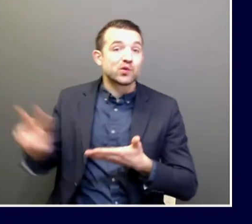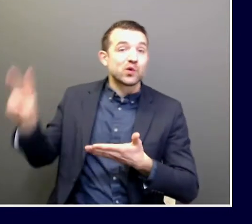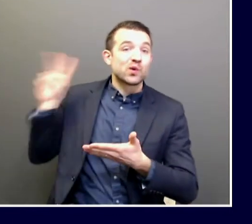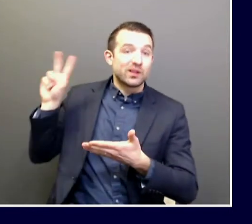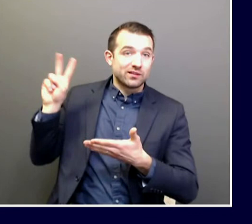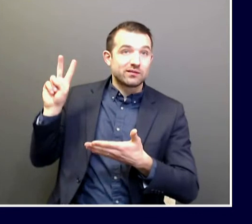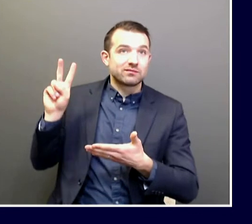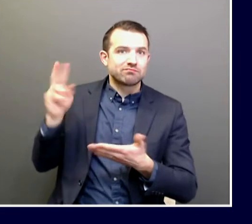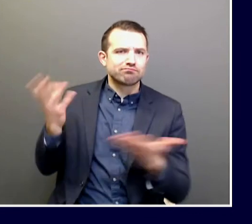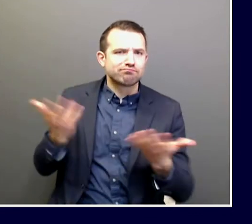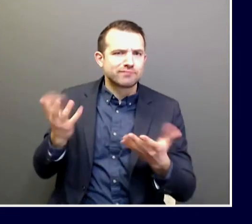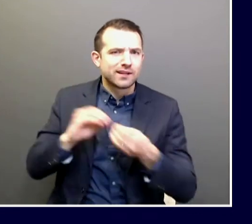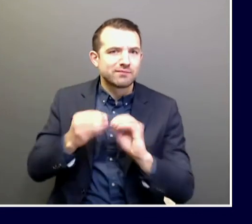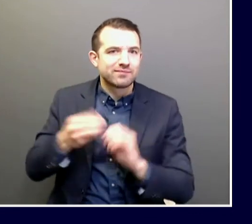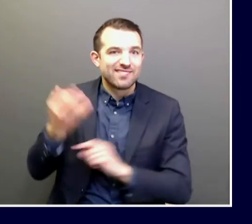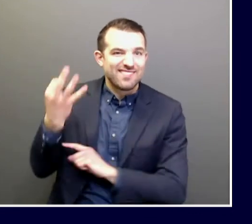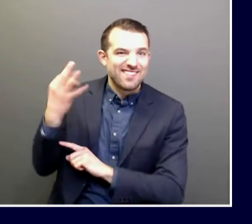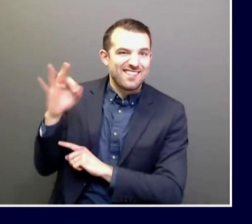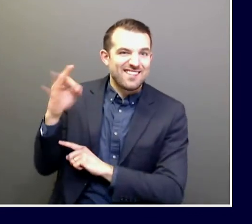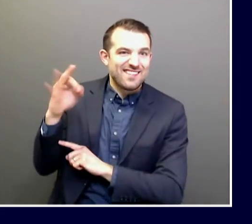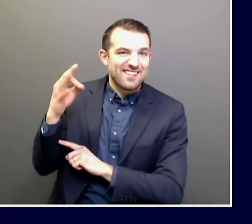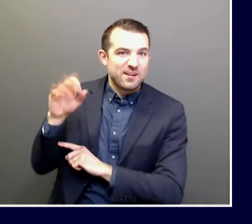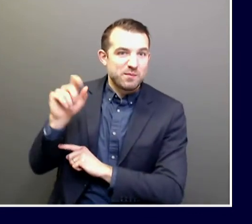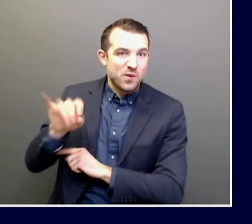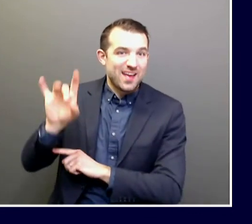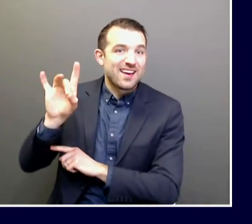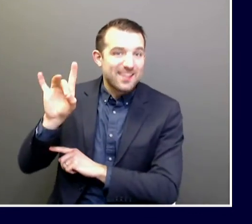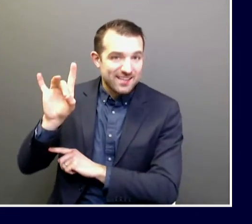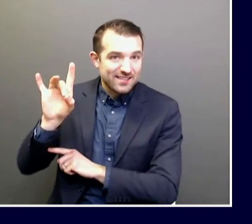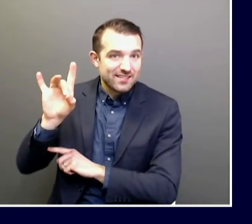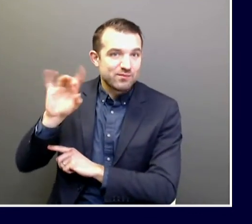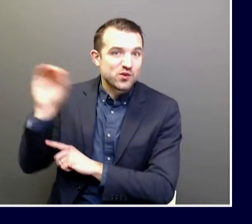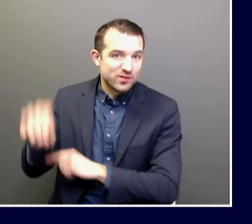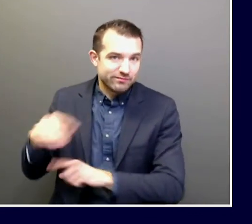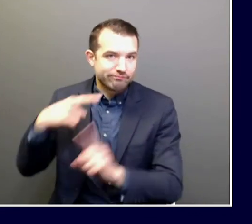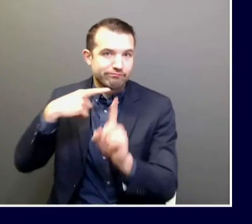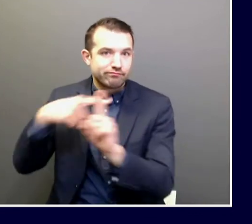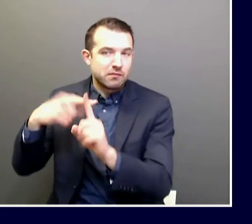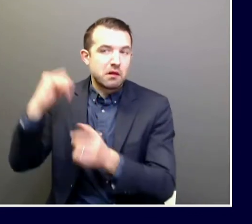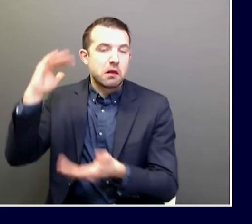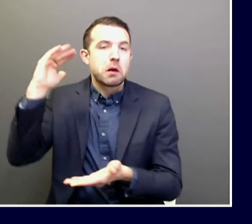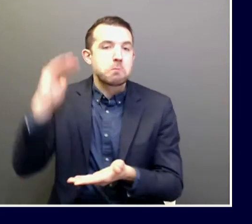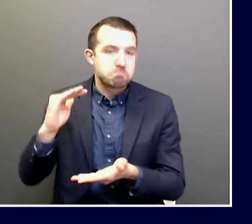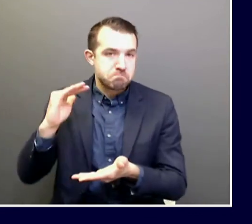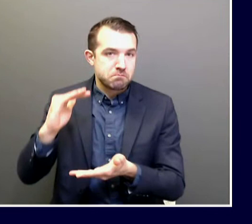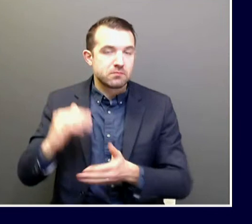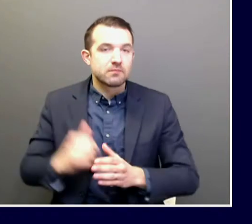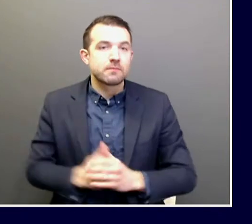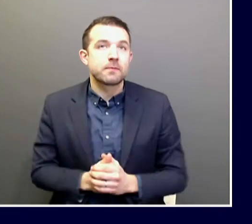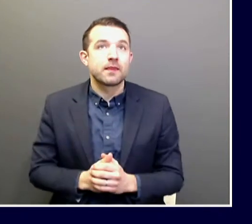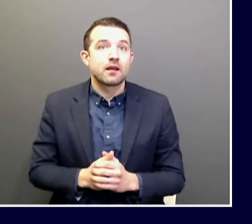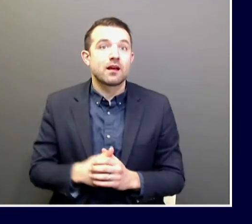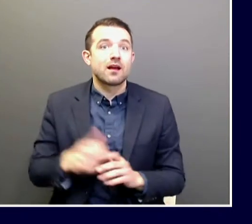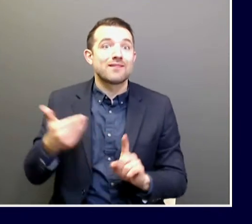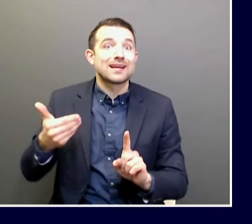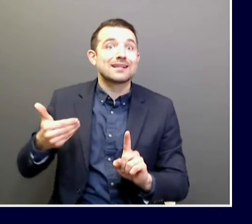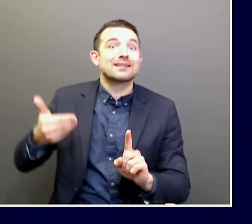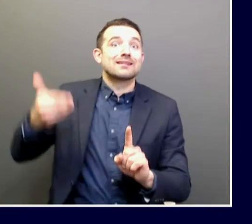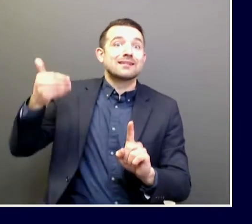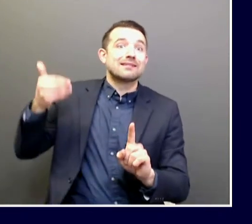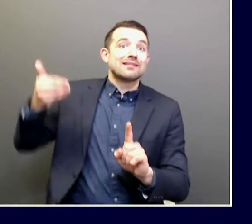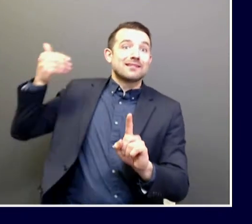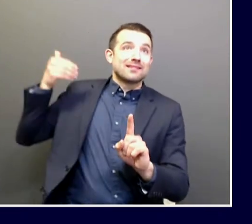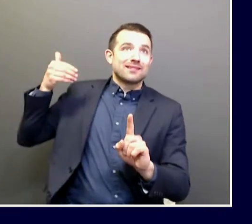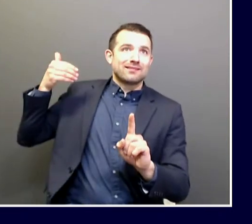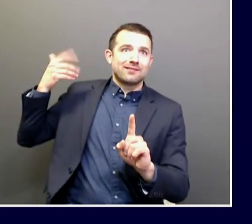was 19.8%, not far from a high point of 21.5%. That